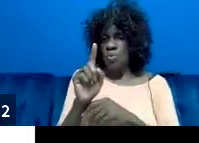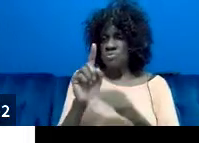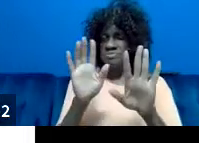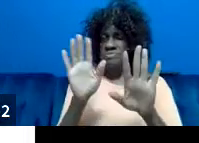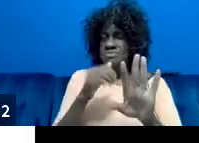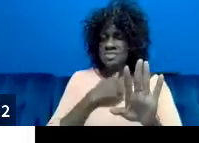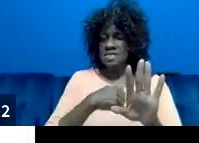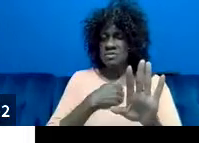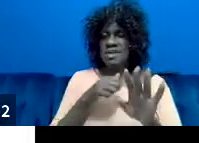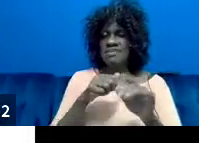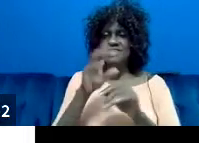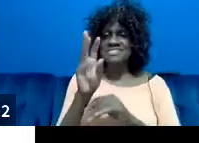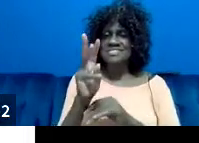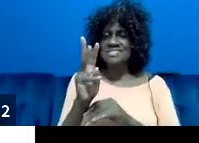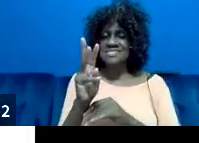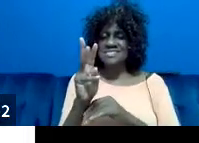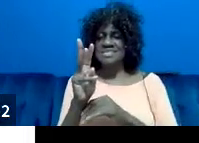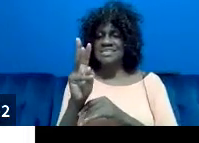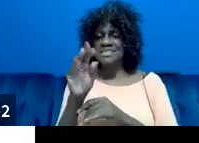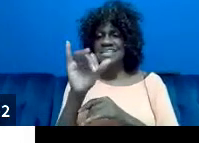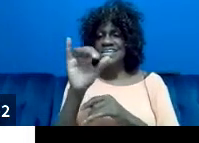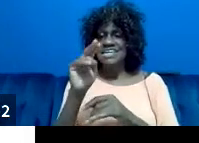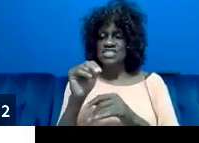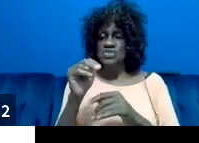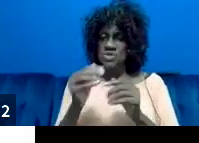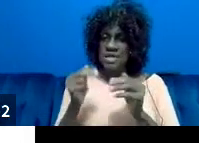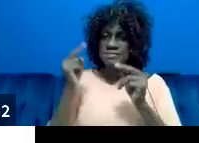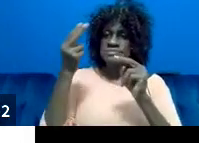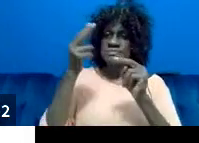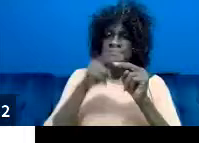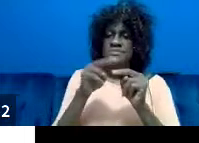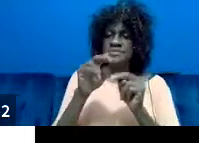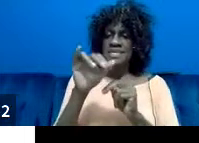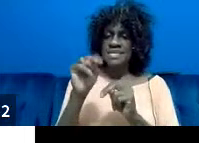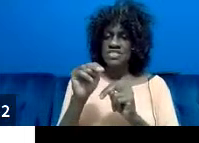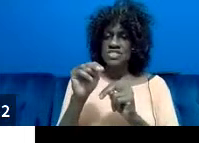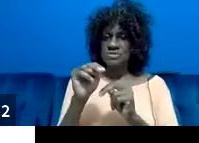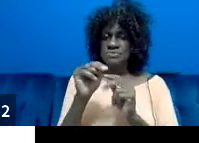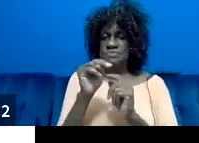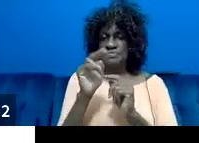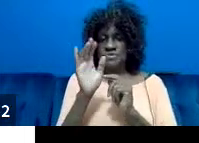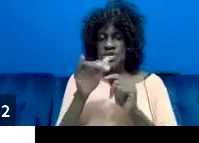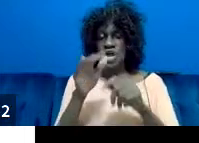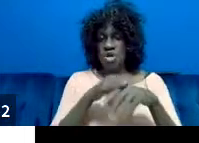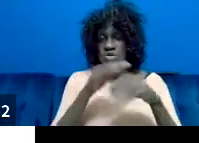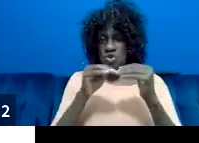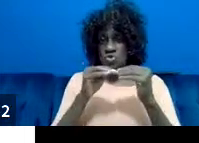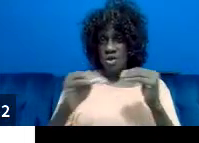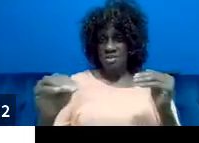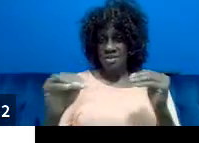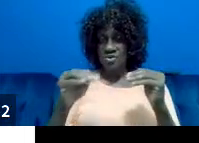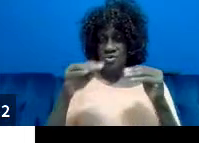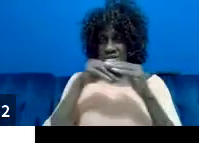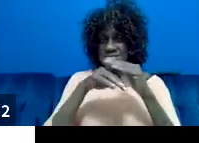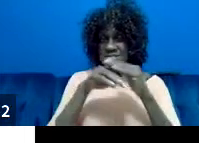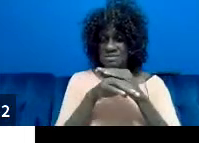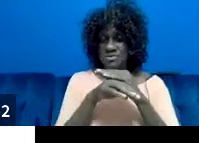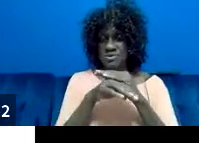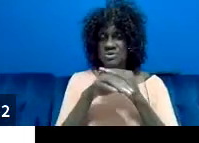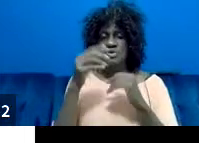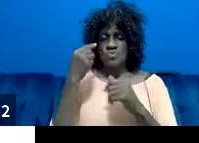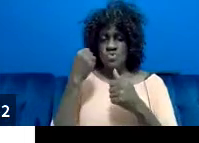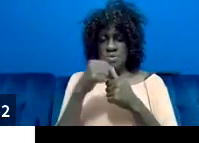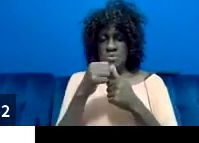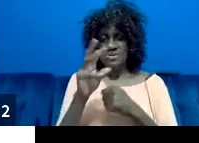every 16 inches, you could come up an inch. So that's the max running slope. On your ground level accessible route, remember that